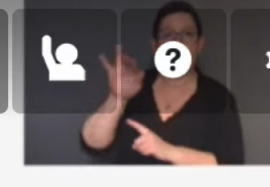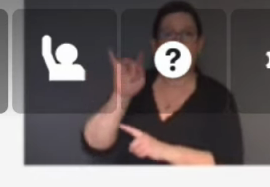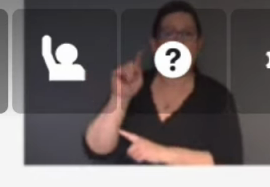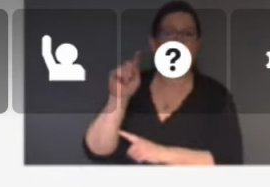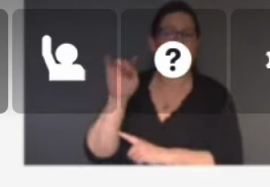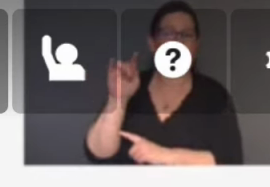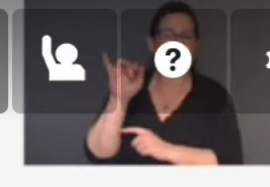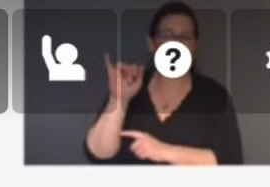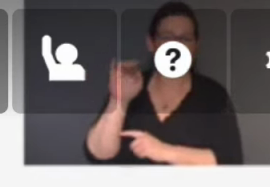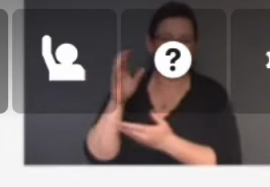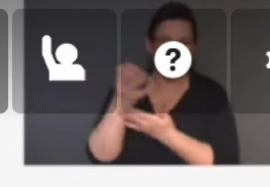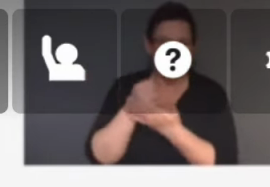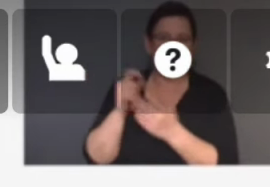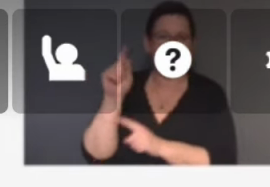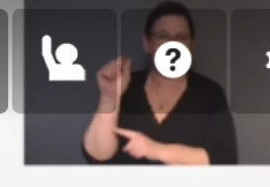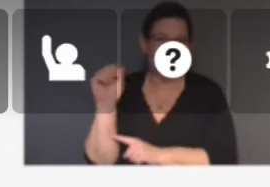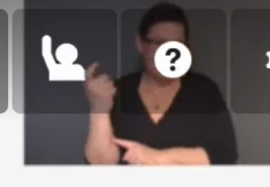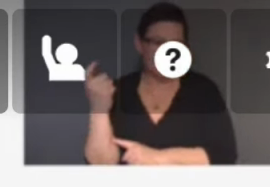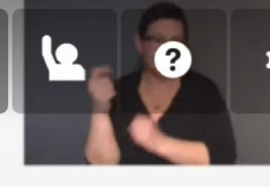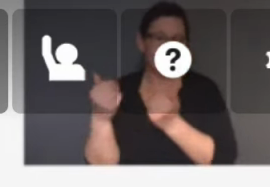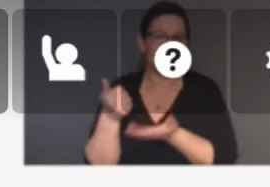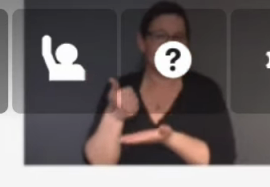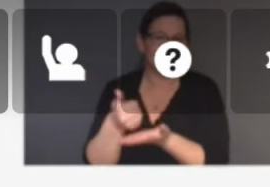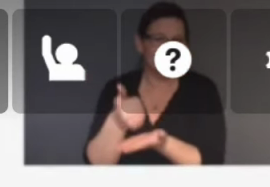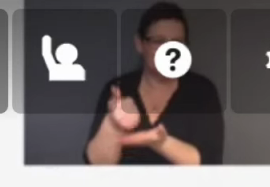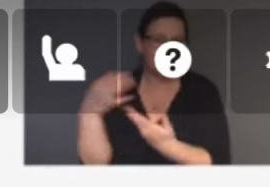ITAVP for short.